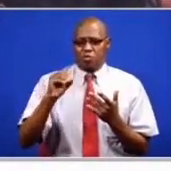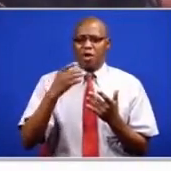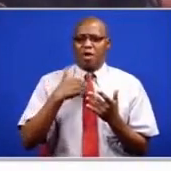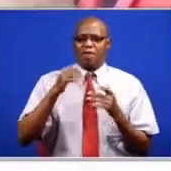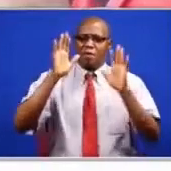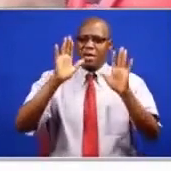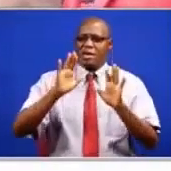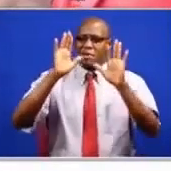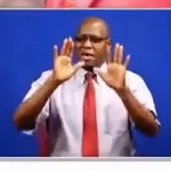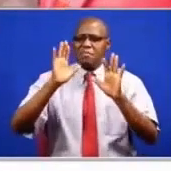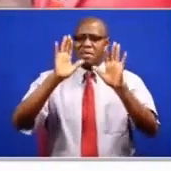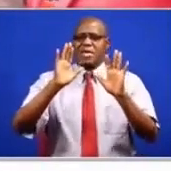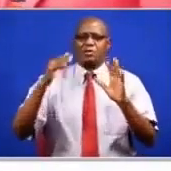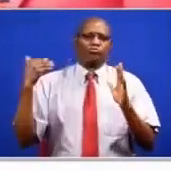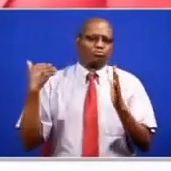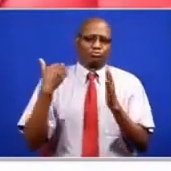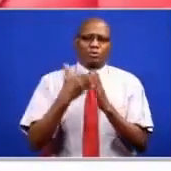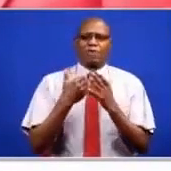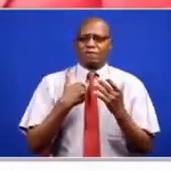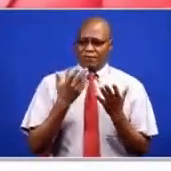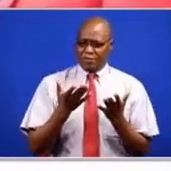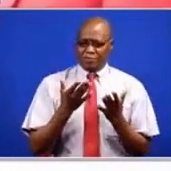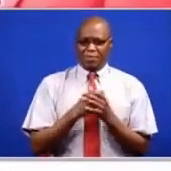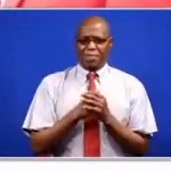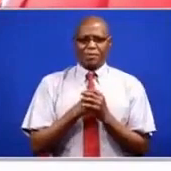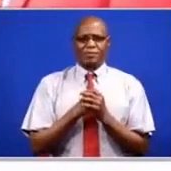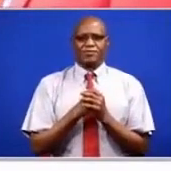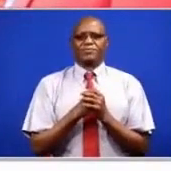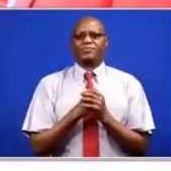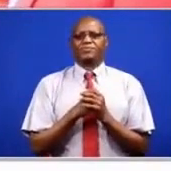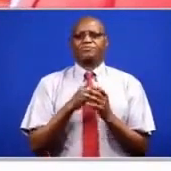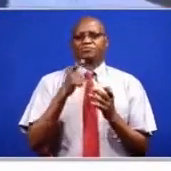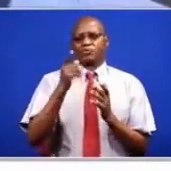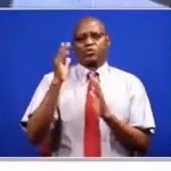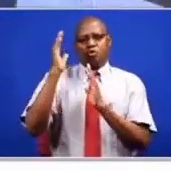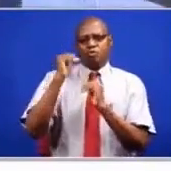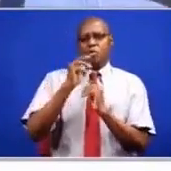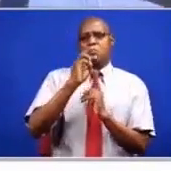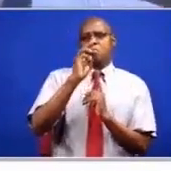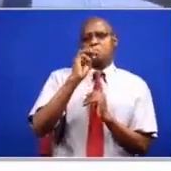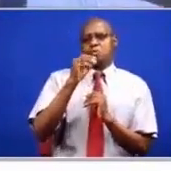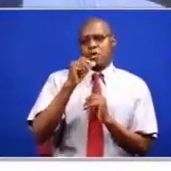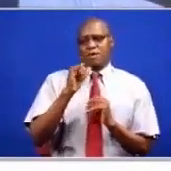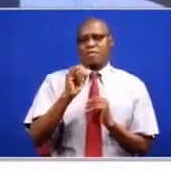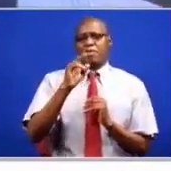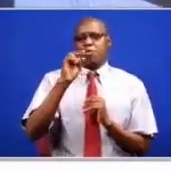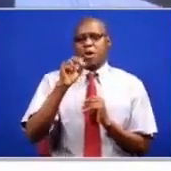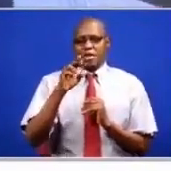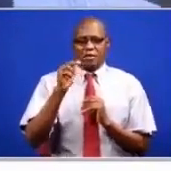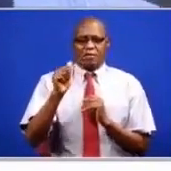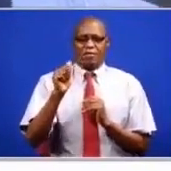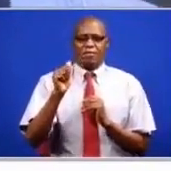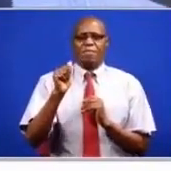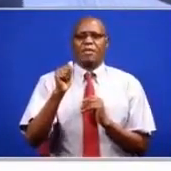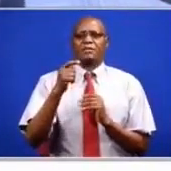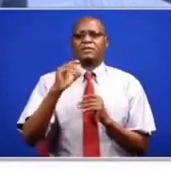time to campaign. It is the cry of USAWA co-wote presidential hopeful Mwangi Wa Iria, who now accuses IBC chair Wafula